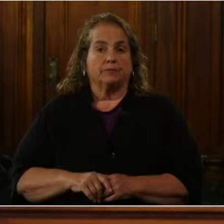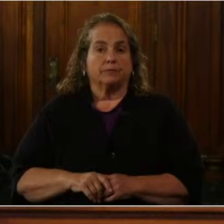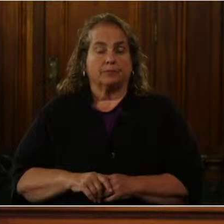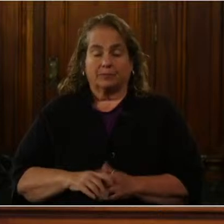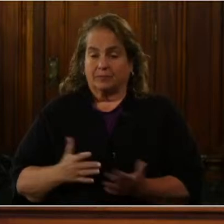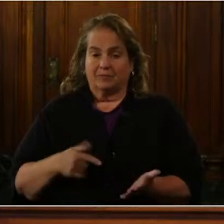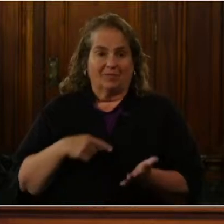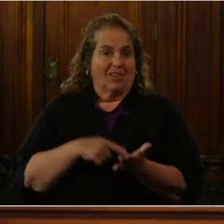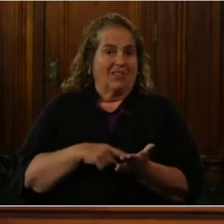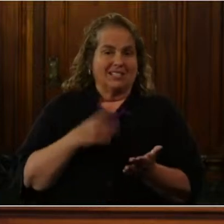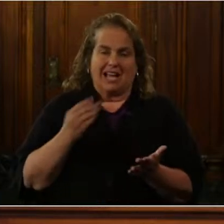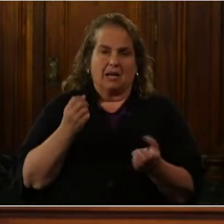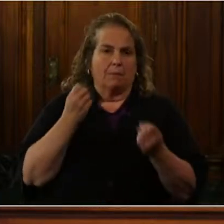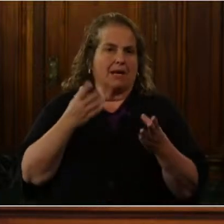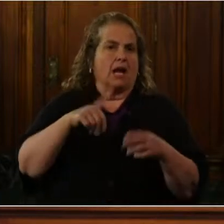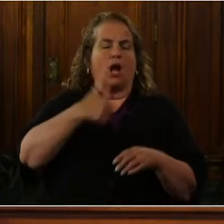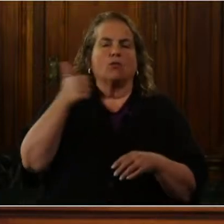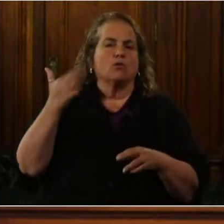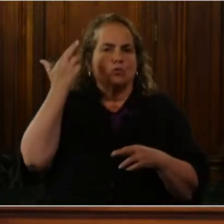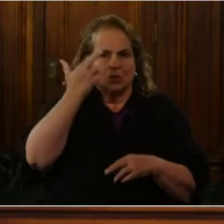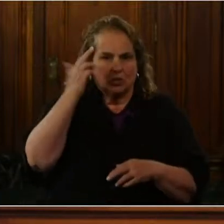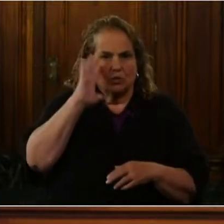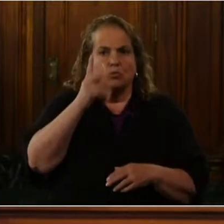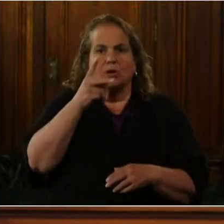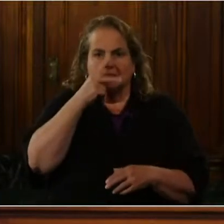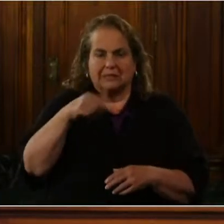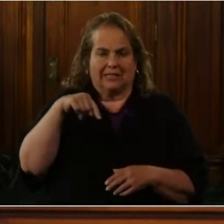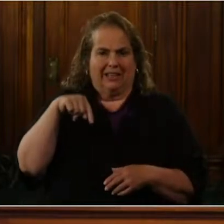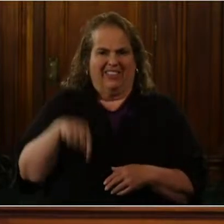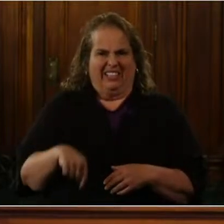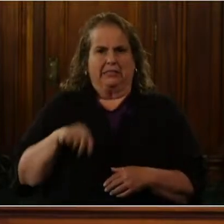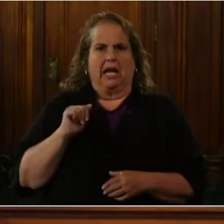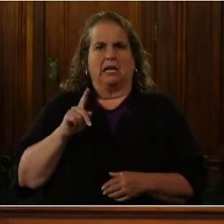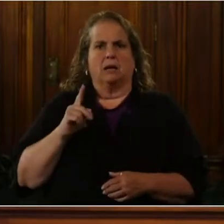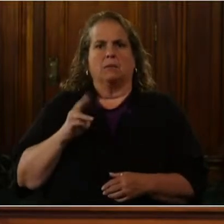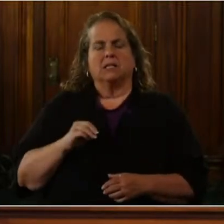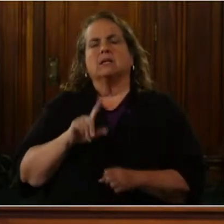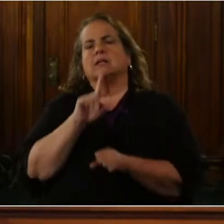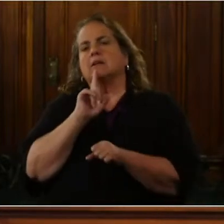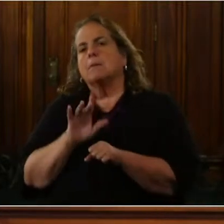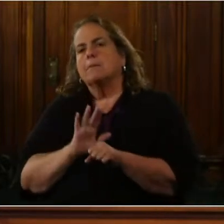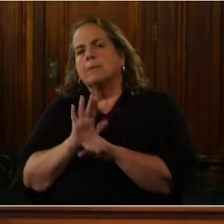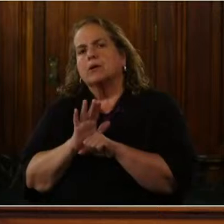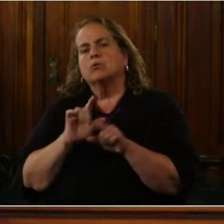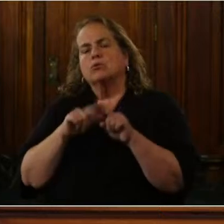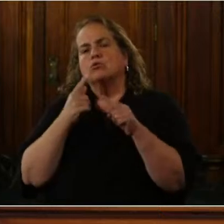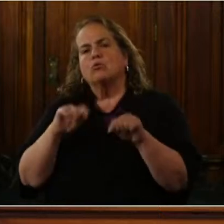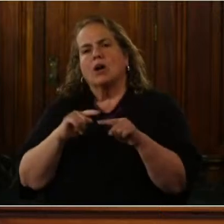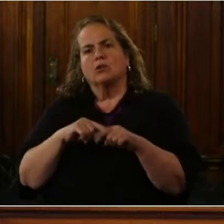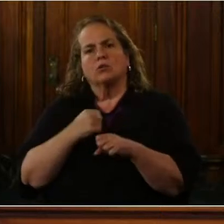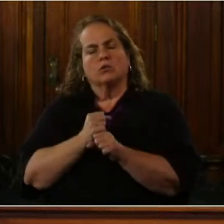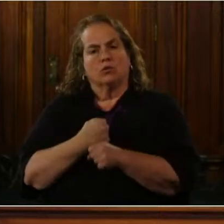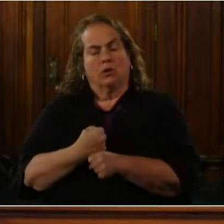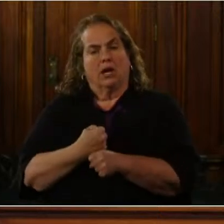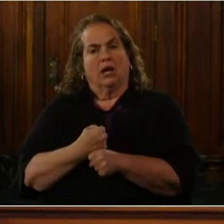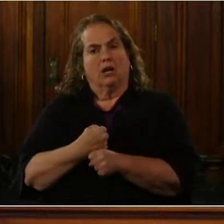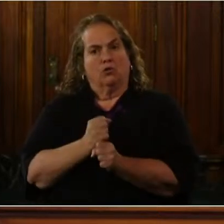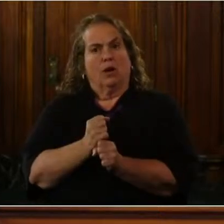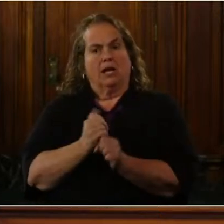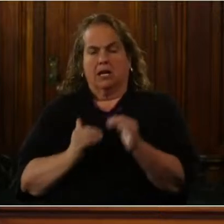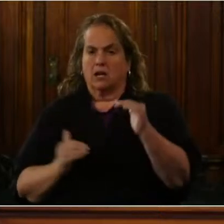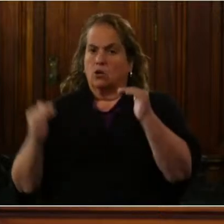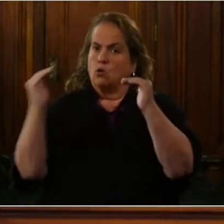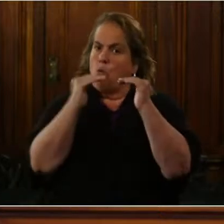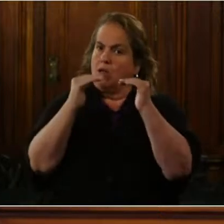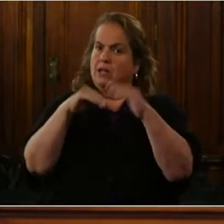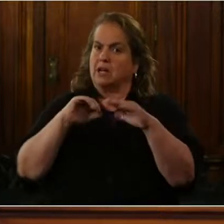This, and for so many other reasons, you're going to see this administration fully committed to trying to create equality in our health